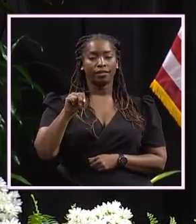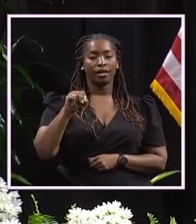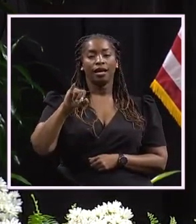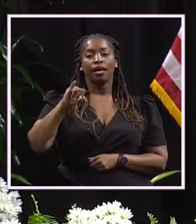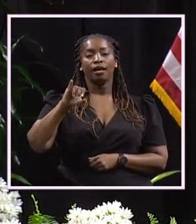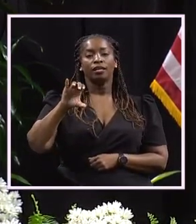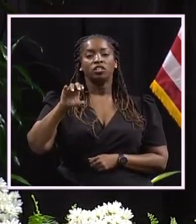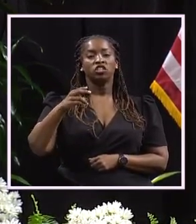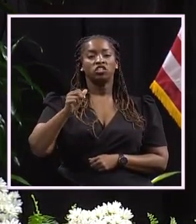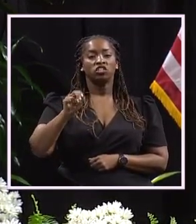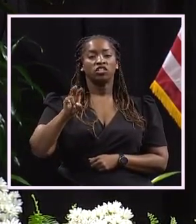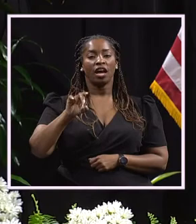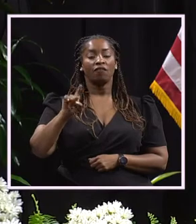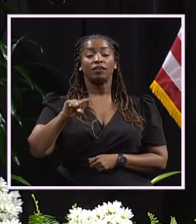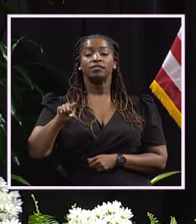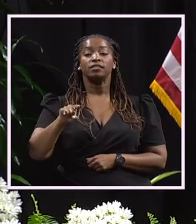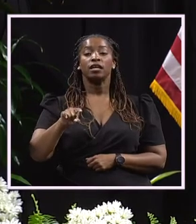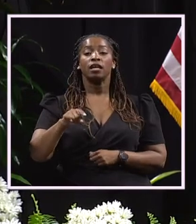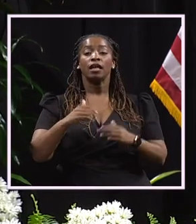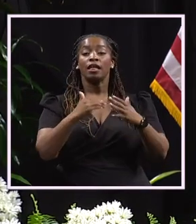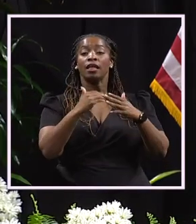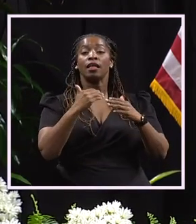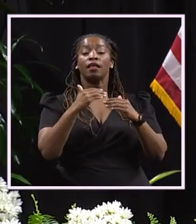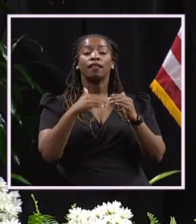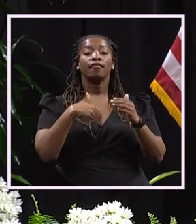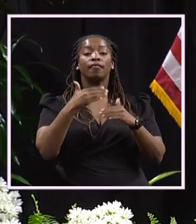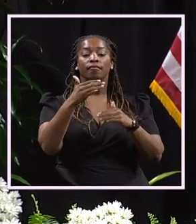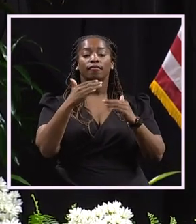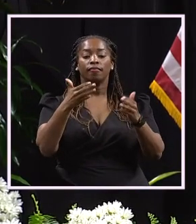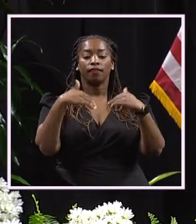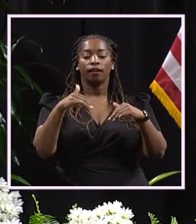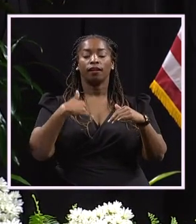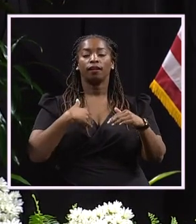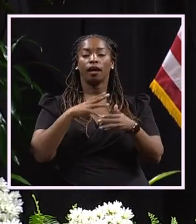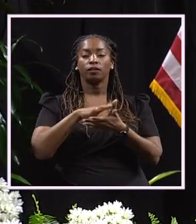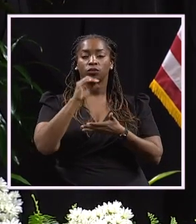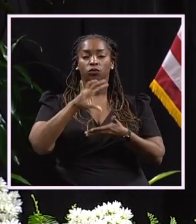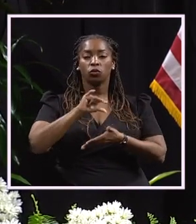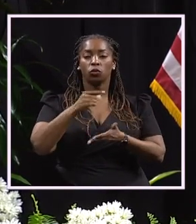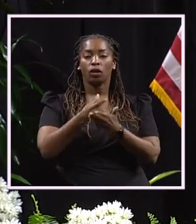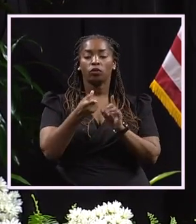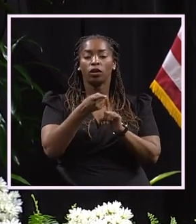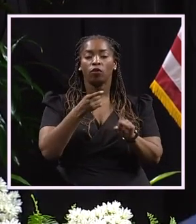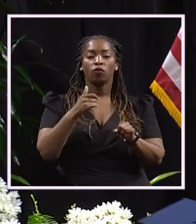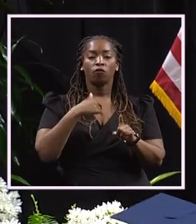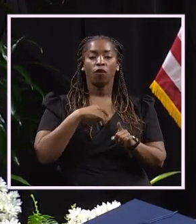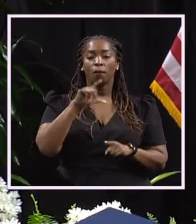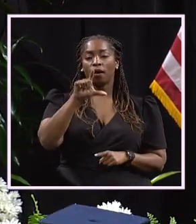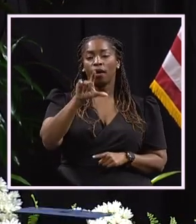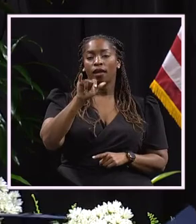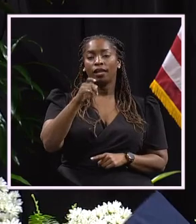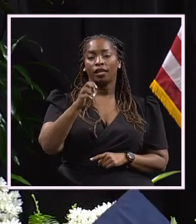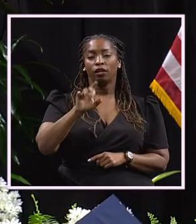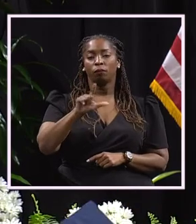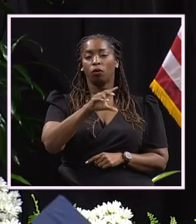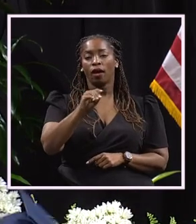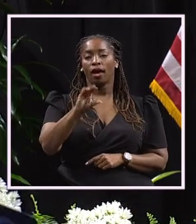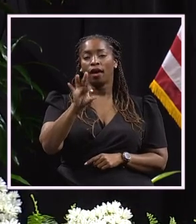The following students are graduating from the College of Liberal and Fine Arts. Kiana Annette